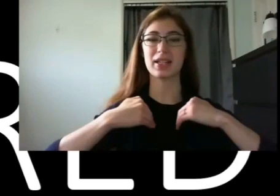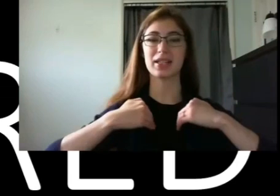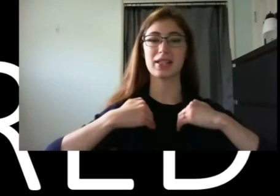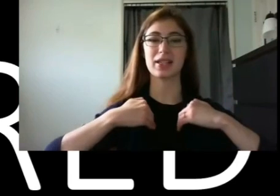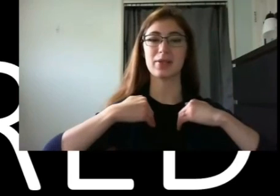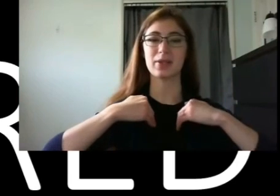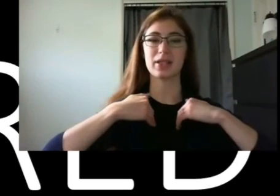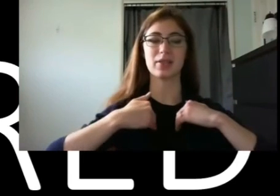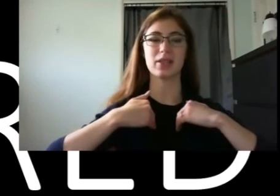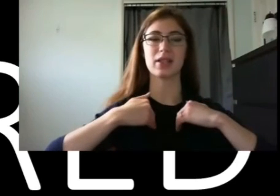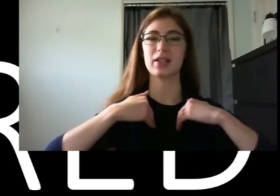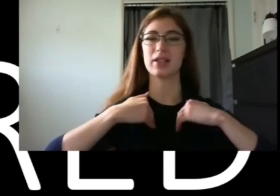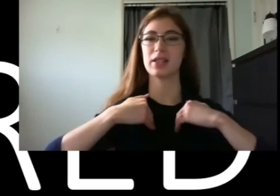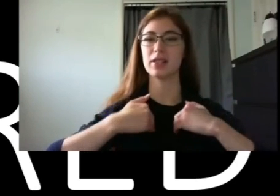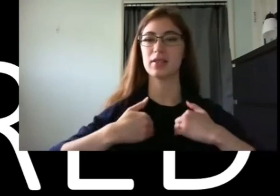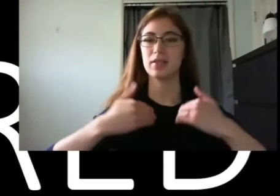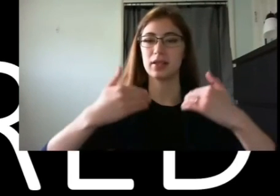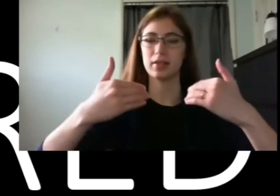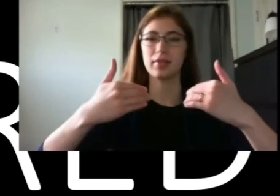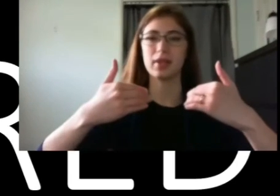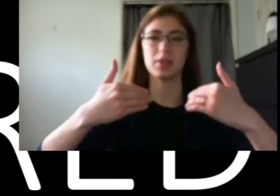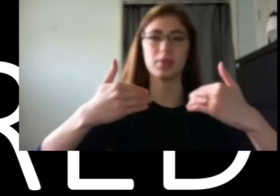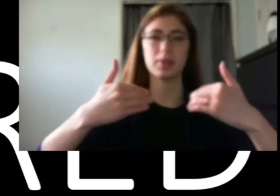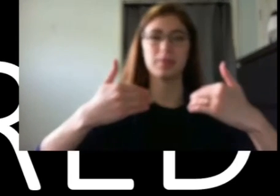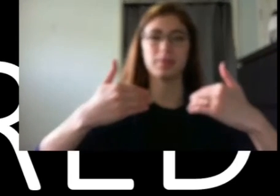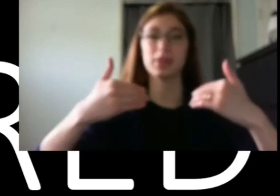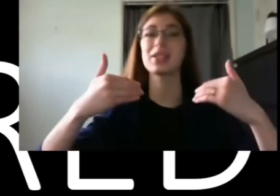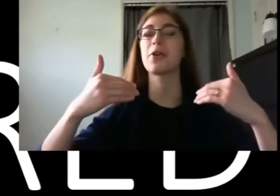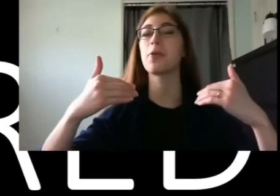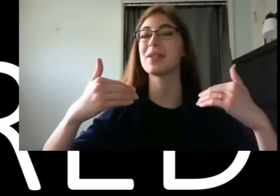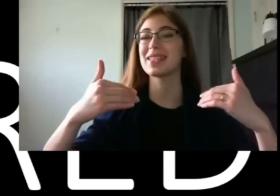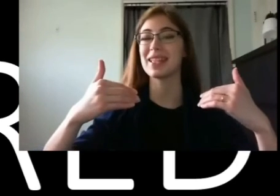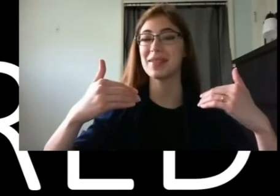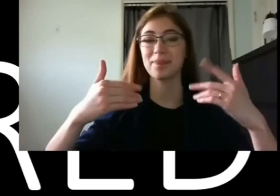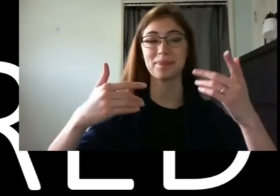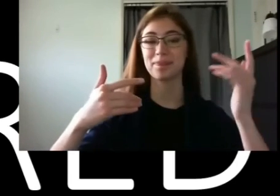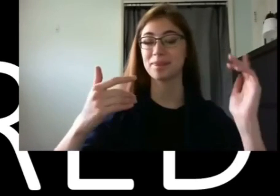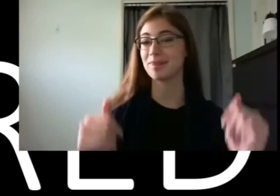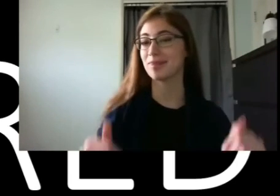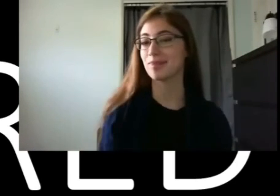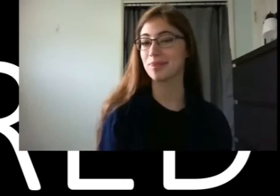And your hands are going to start, thumbs open. So is it open C?